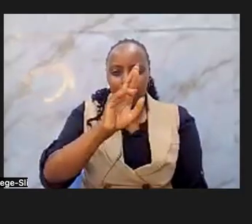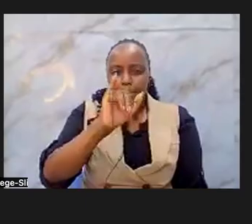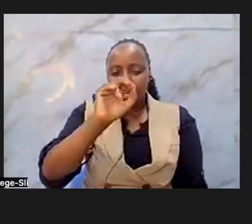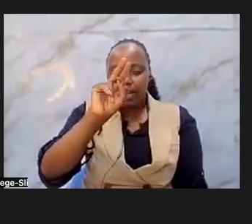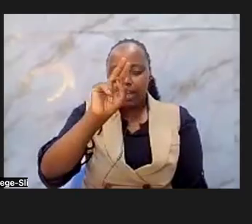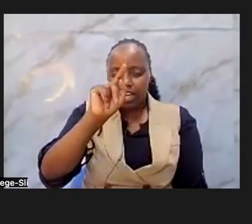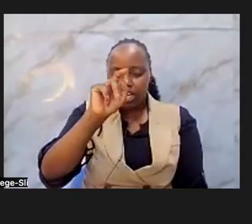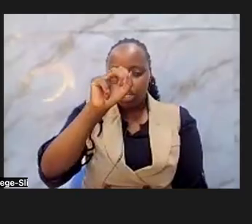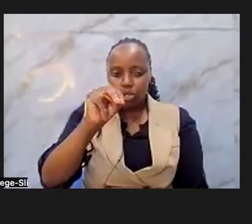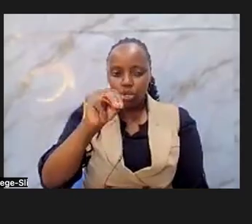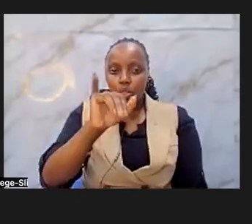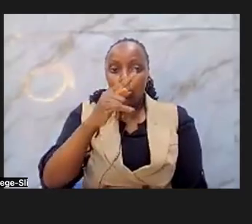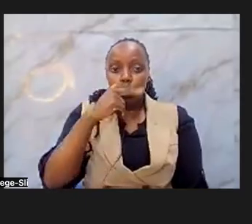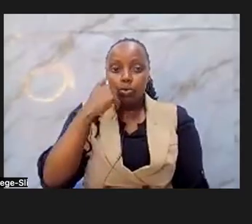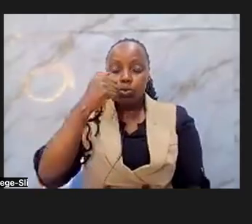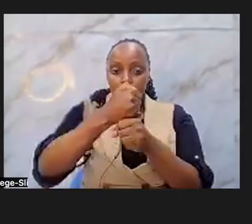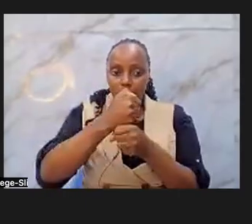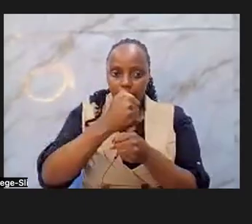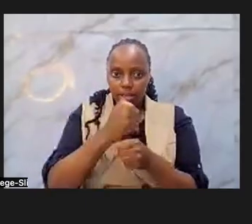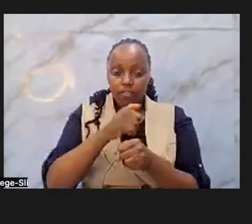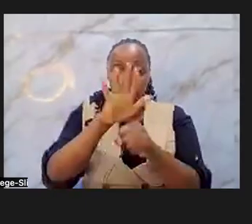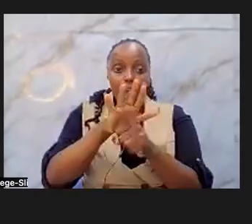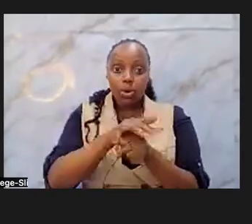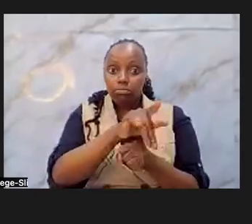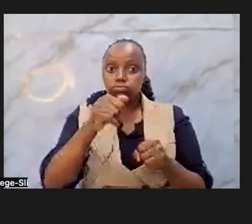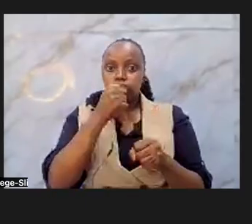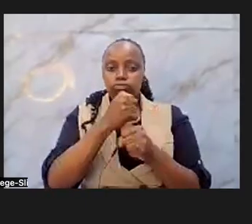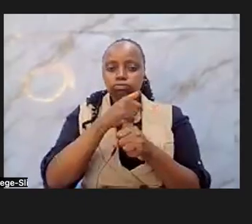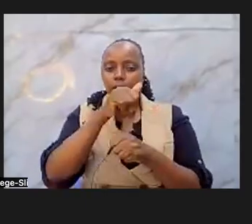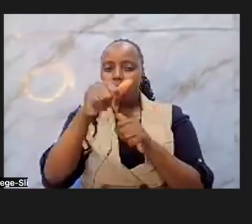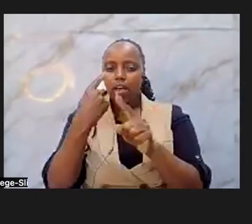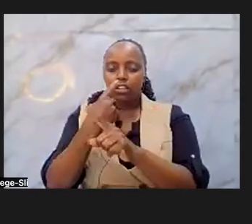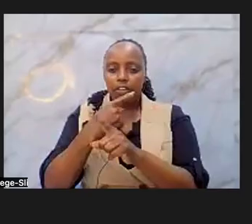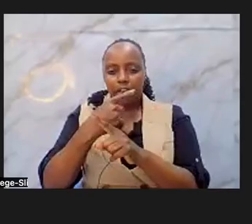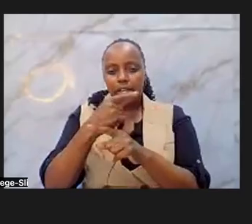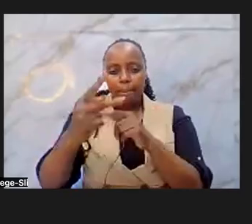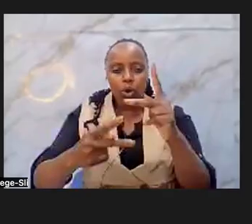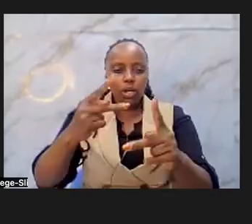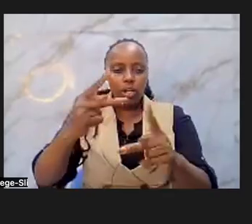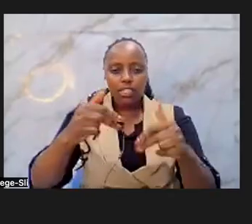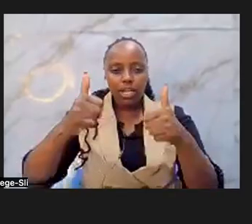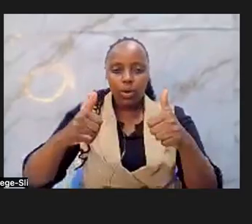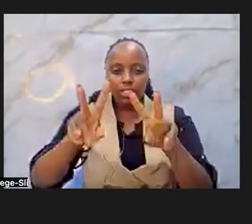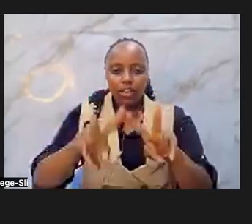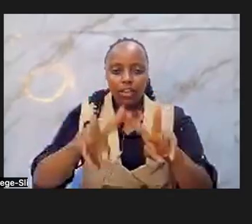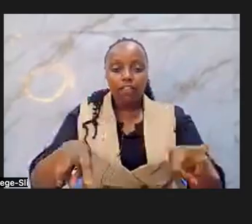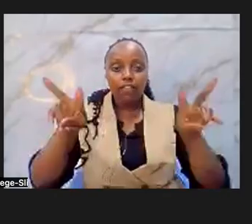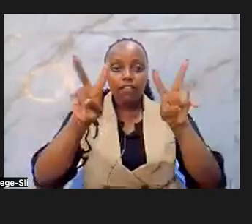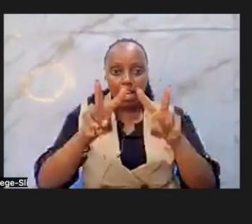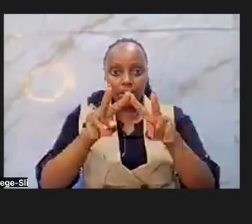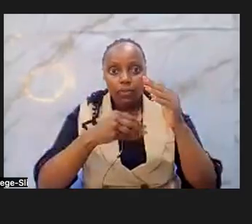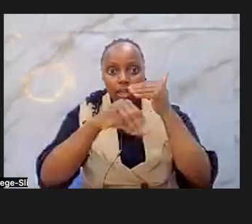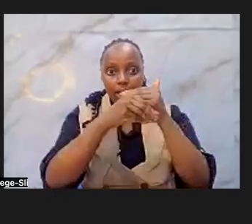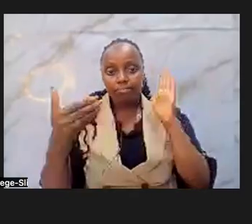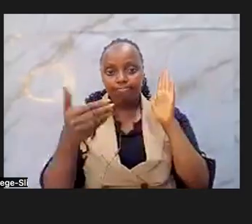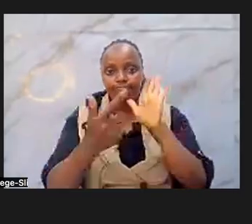who are practicing, most of them perform other procedures, but our value add here has been